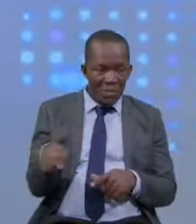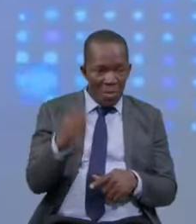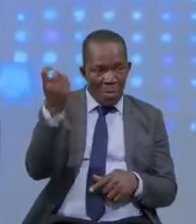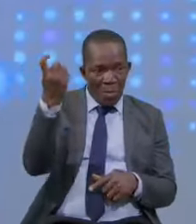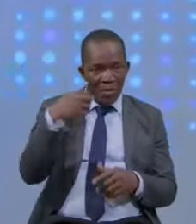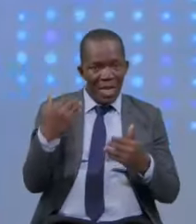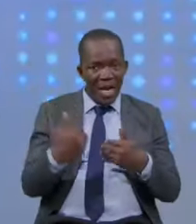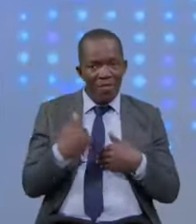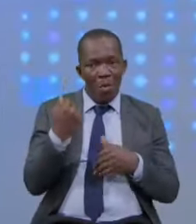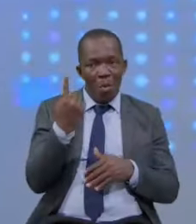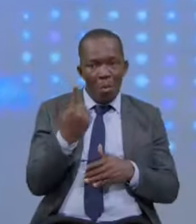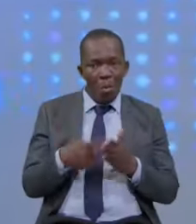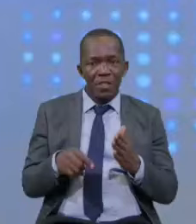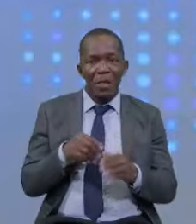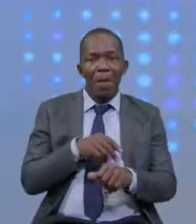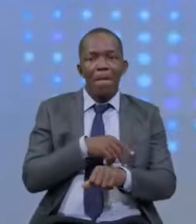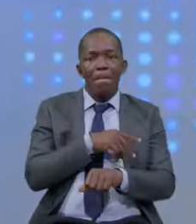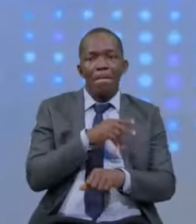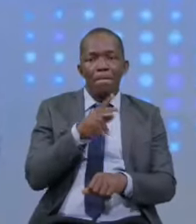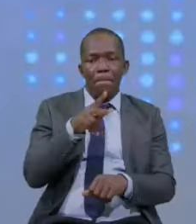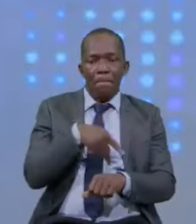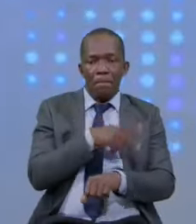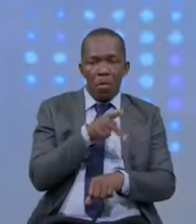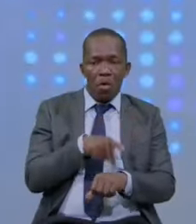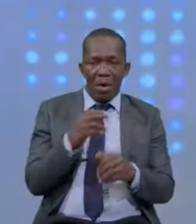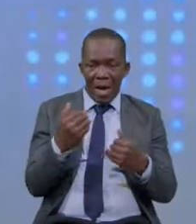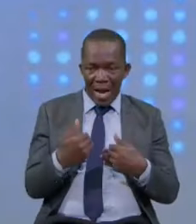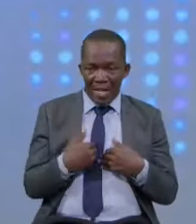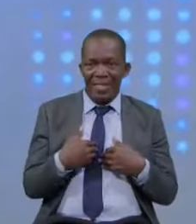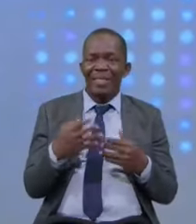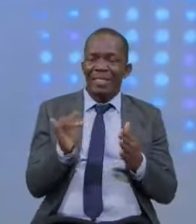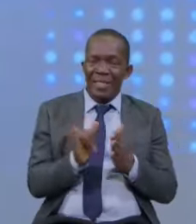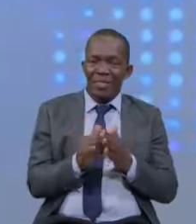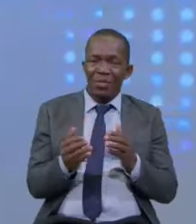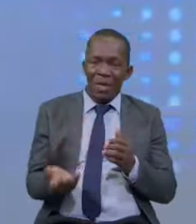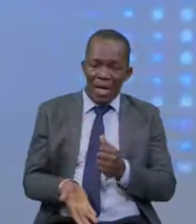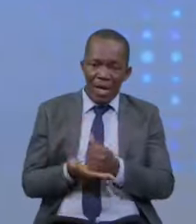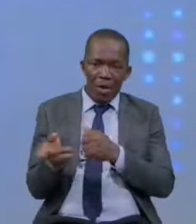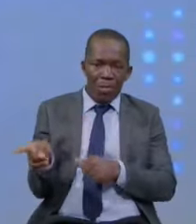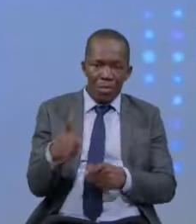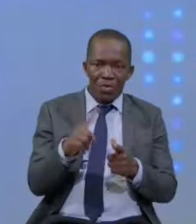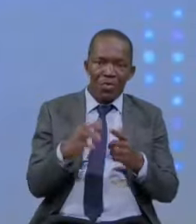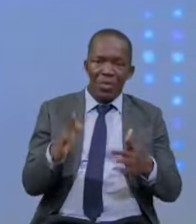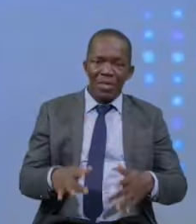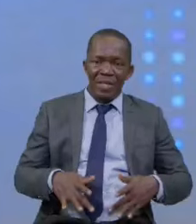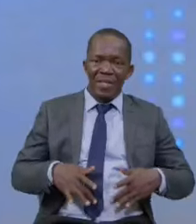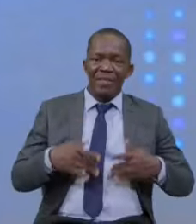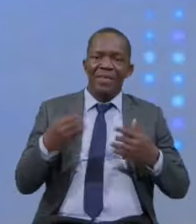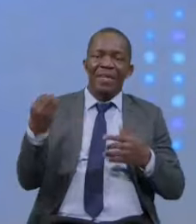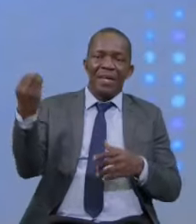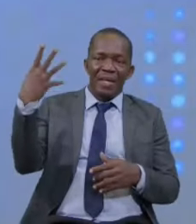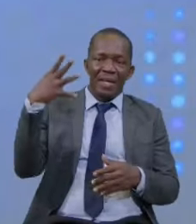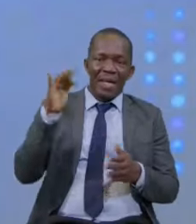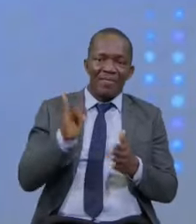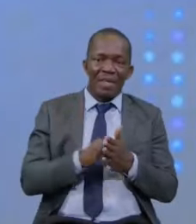a life conformable to the life of Christ. Brethren, be ye followers together of me,